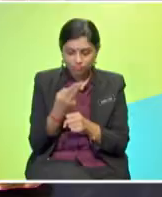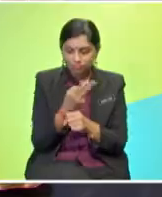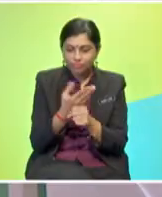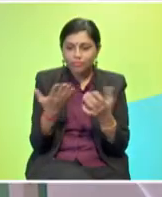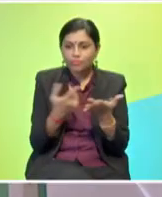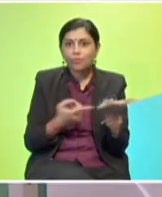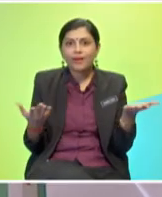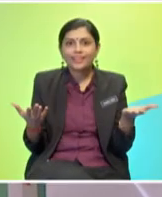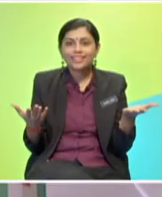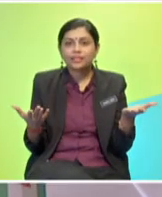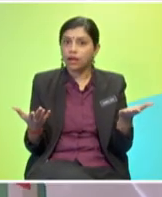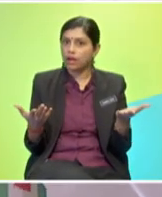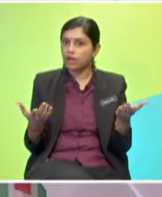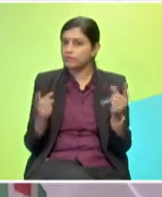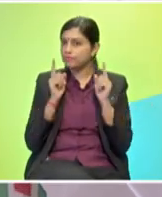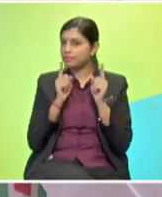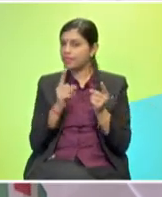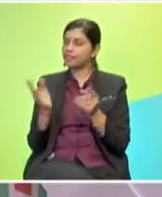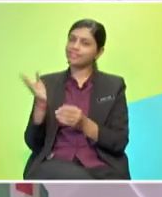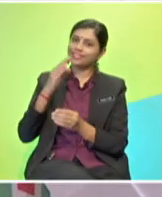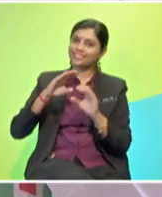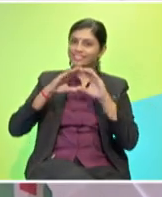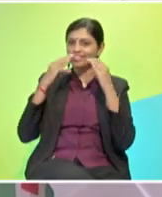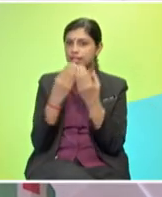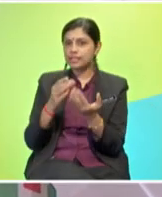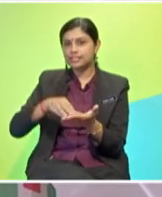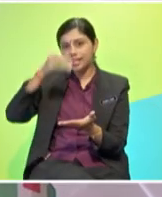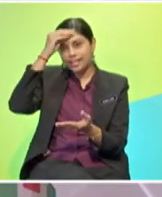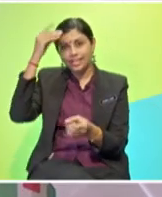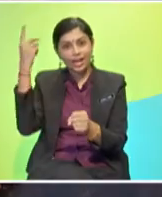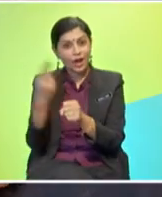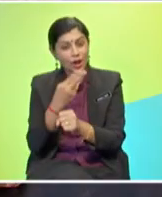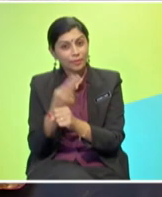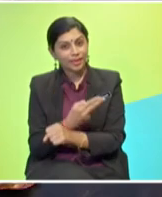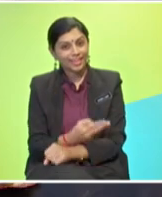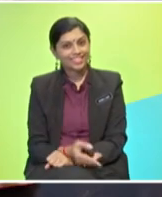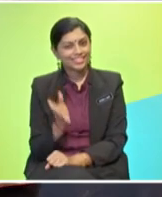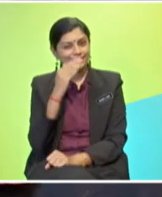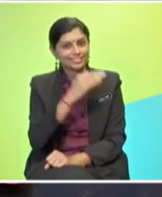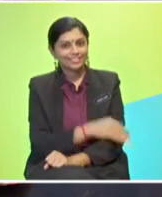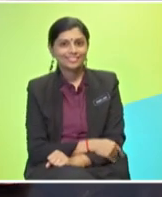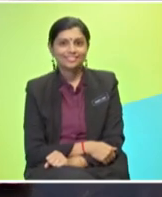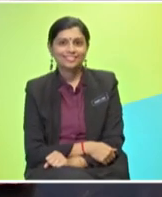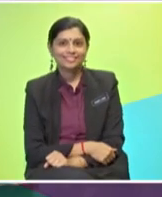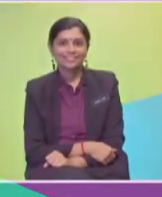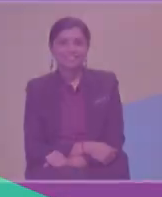If that's the case, let's go to the class and learn about hobbies. All right, let's go.